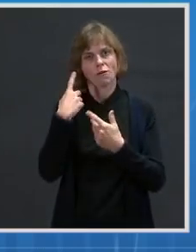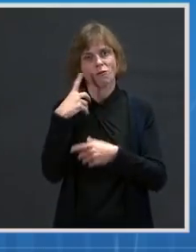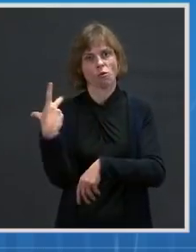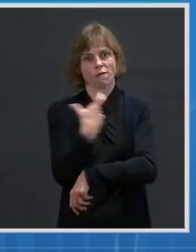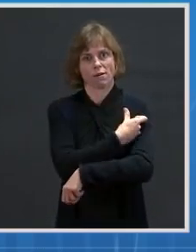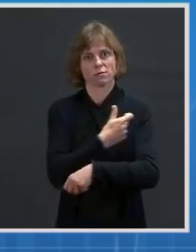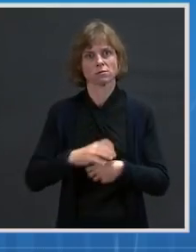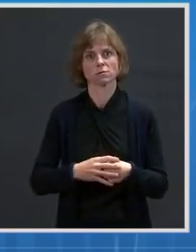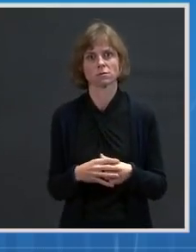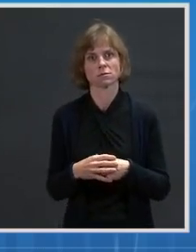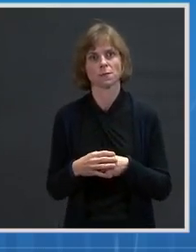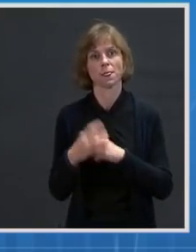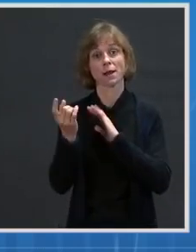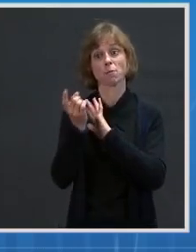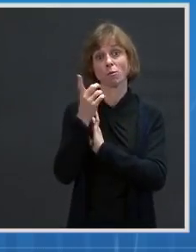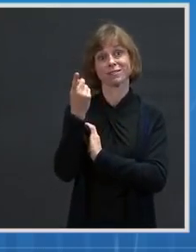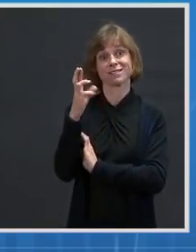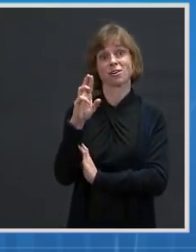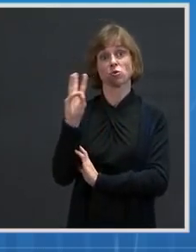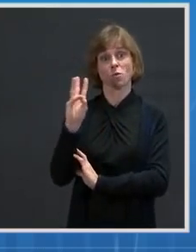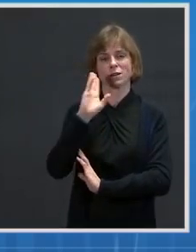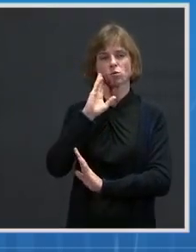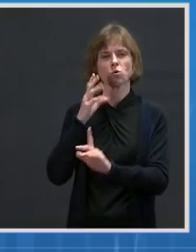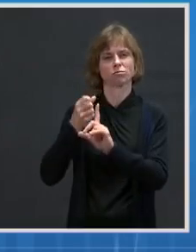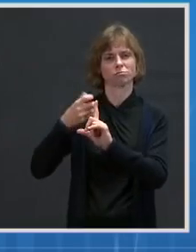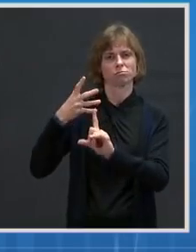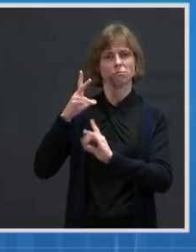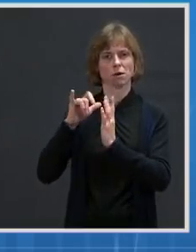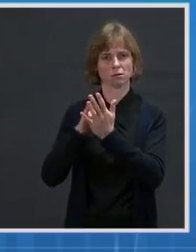moment, Dr. Walensky will discuss this.